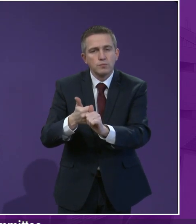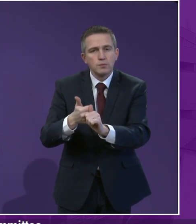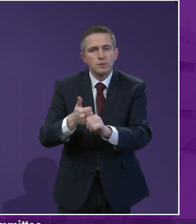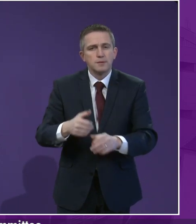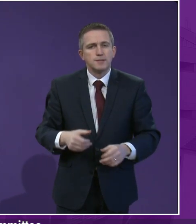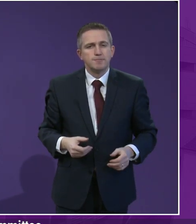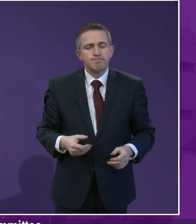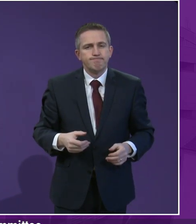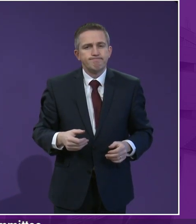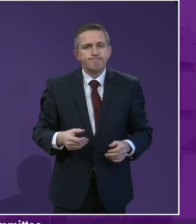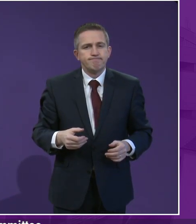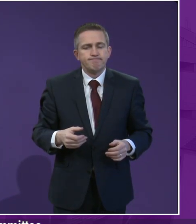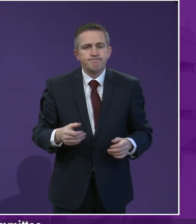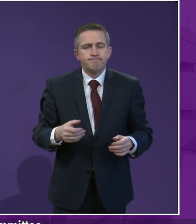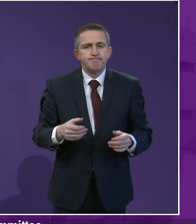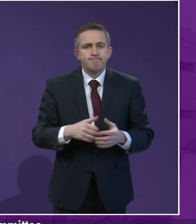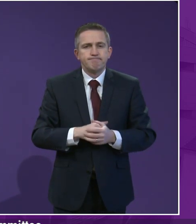universities, but